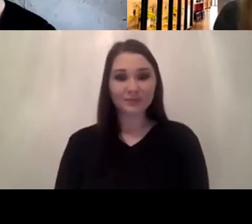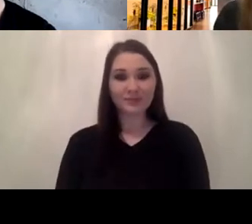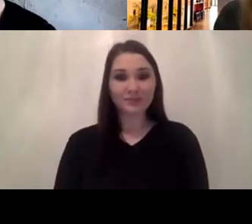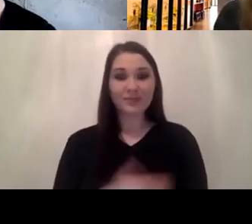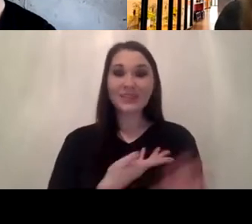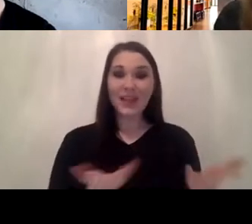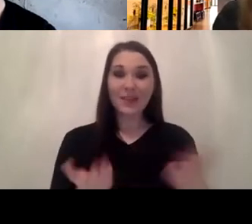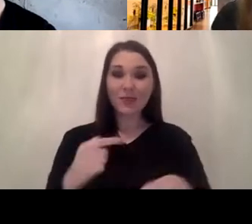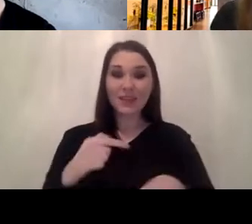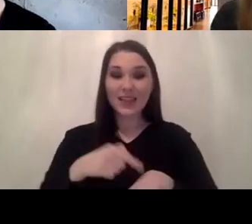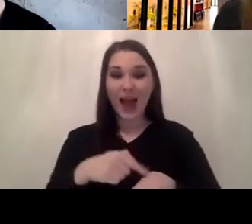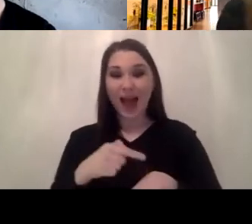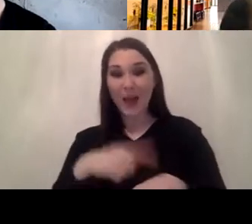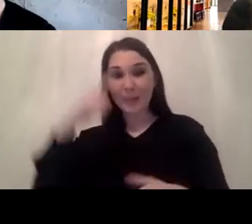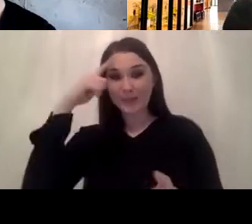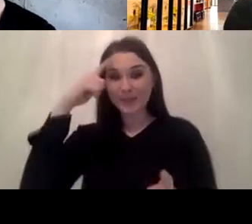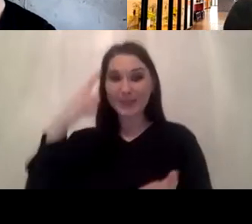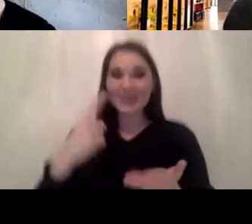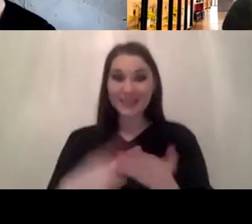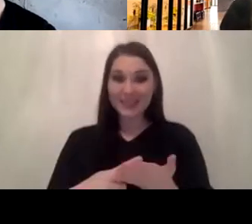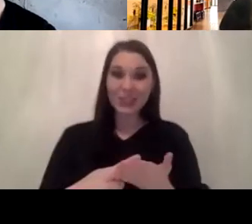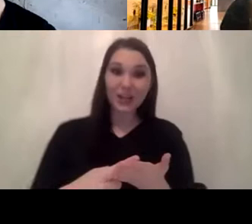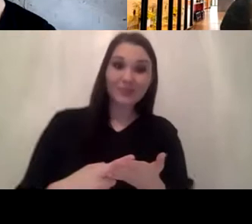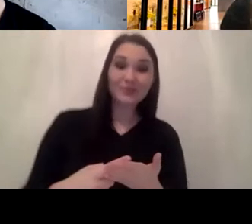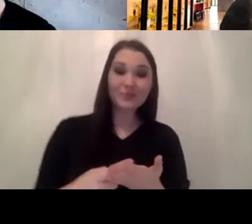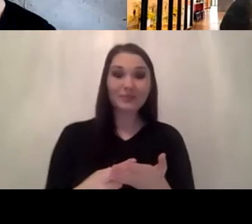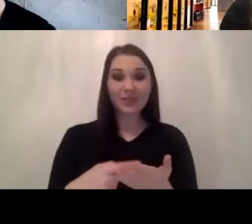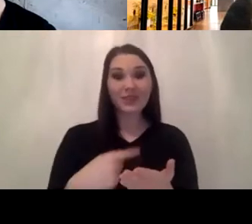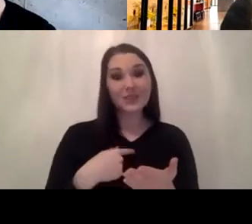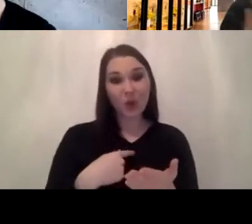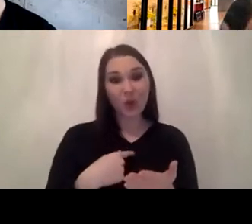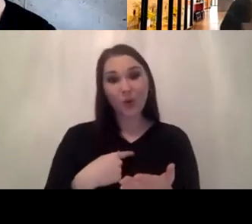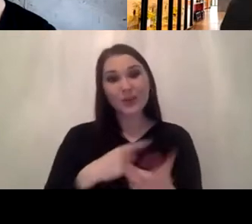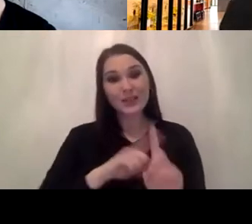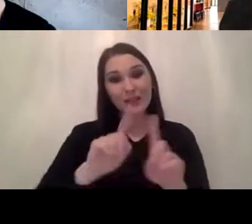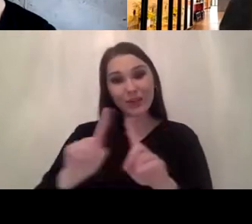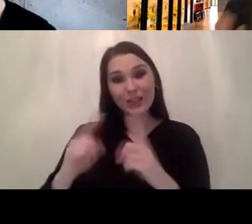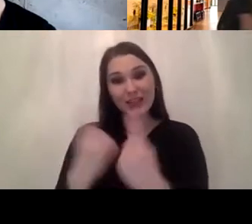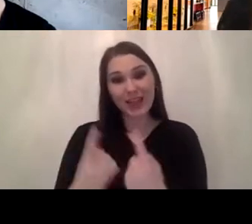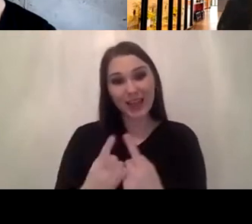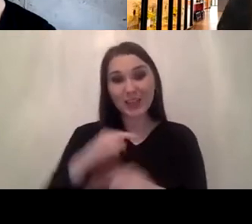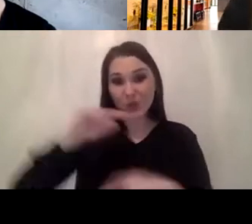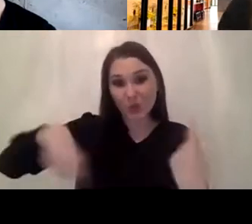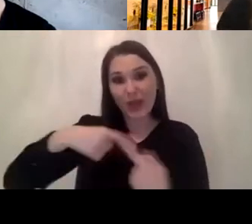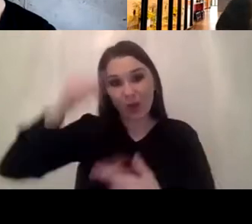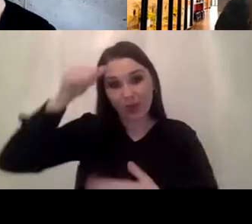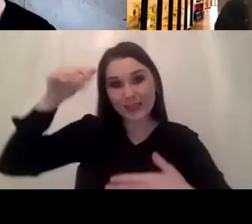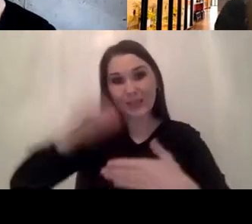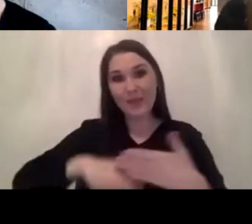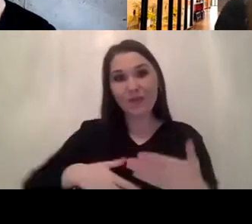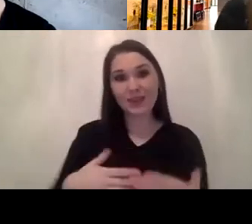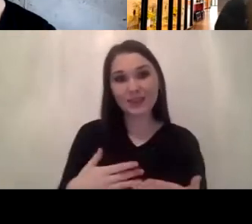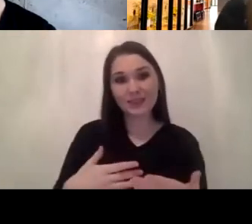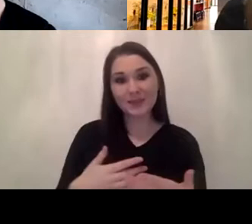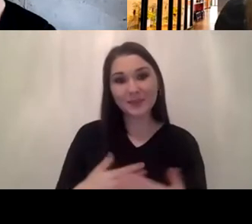is basically the decision maker where I buy it from. So these are the kind of different things, you know, we all experience, and we are the consumers of that as